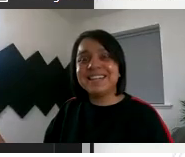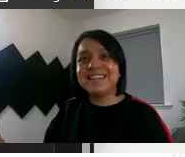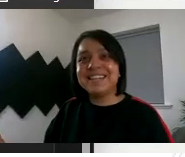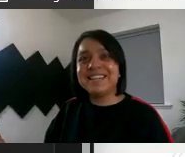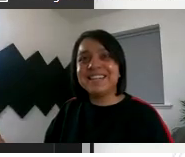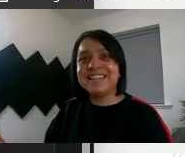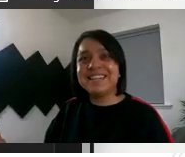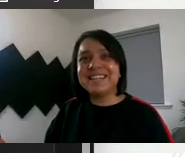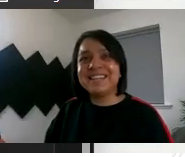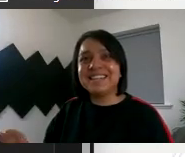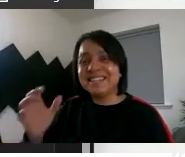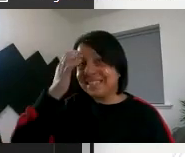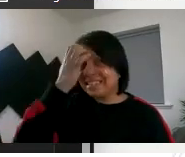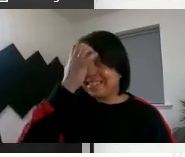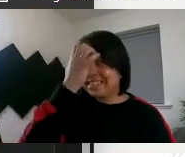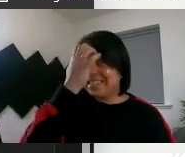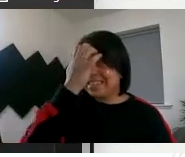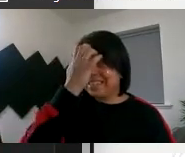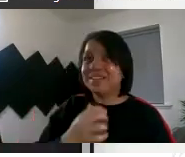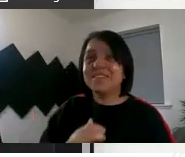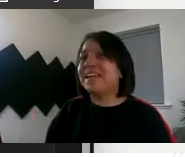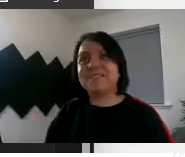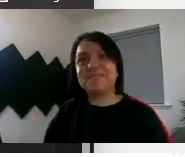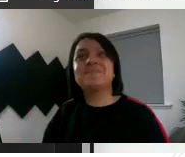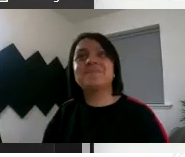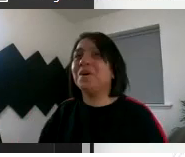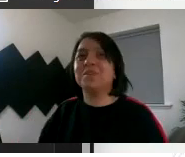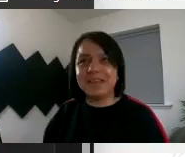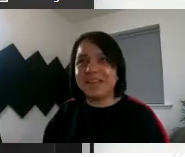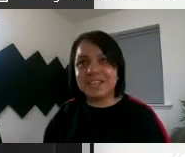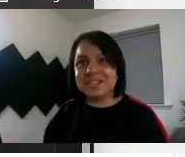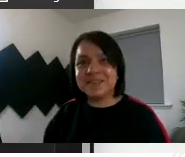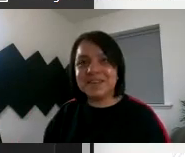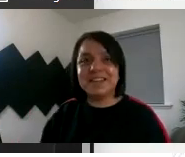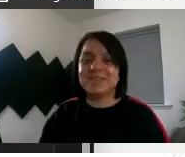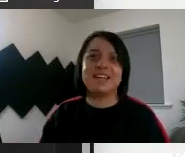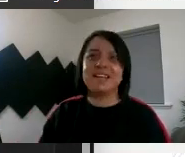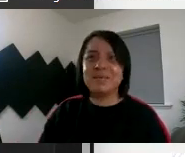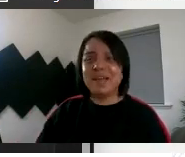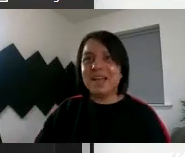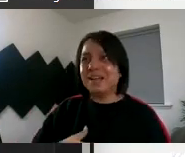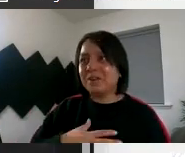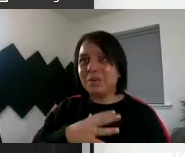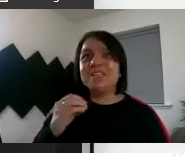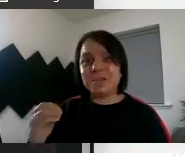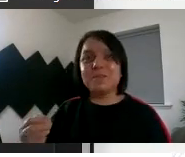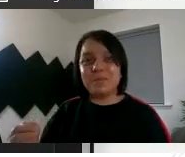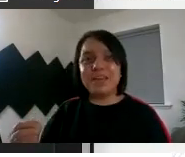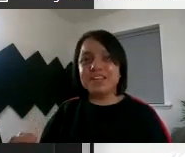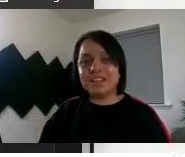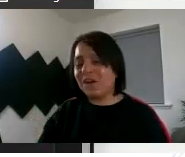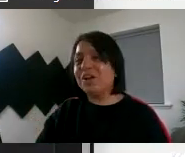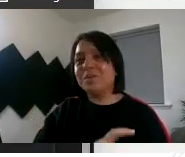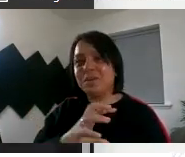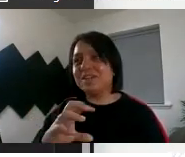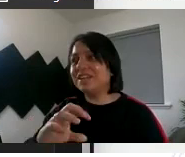The bottom line is that English don't speak English. Yes, we don't speak English. That's what I said, like, the Queen speaks proper English.